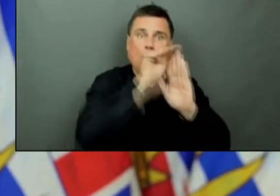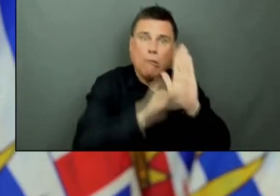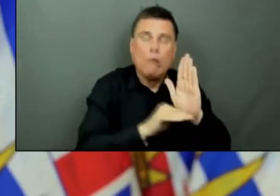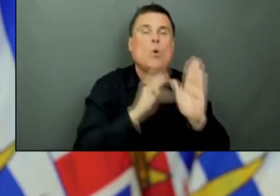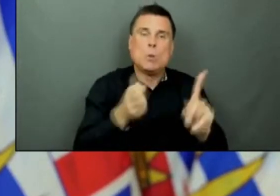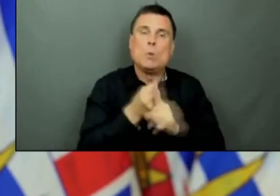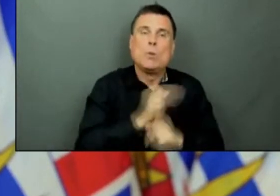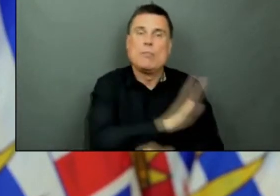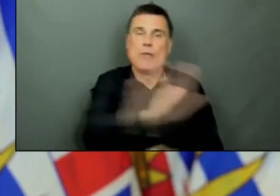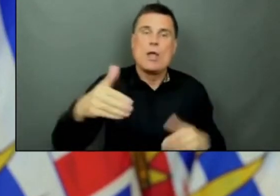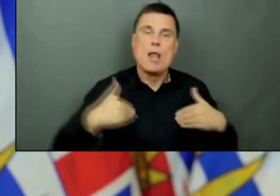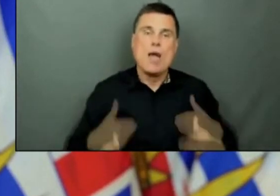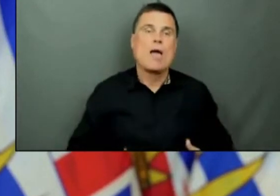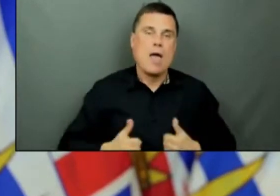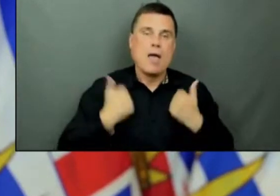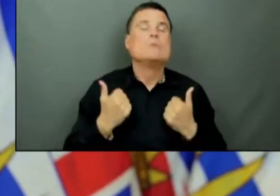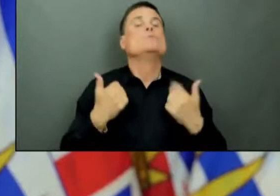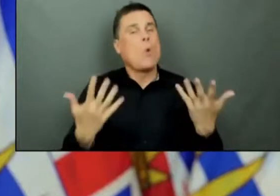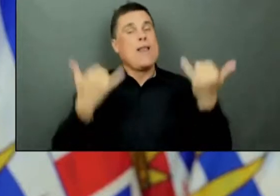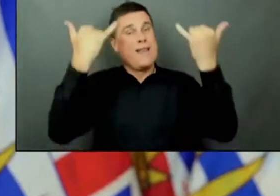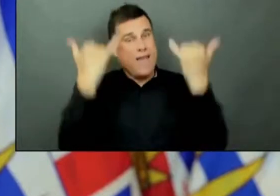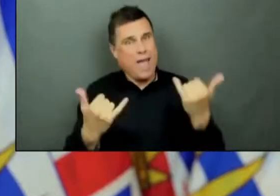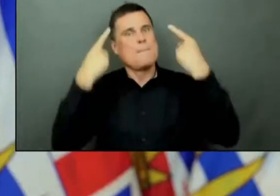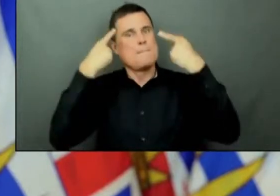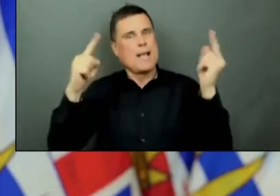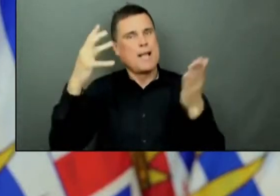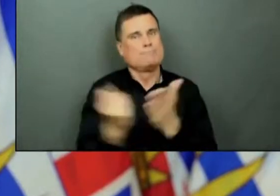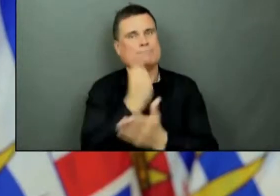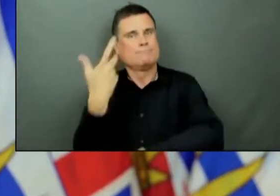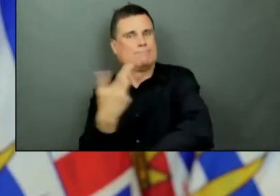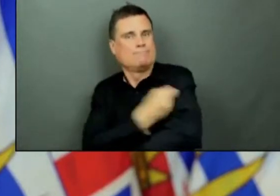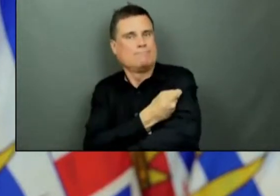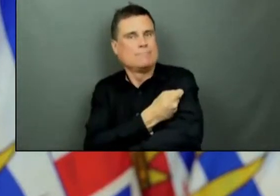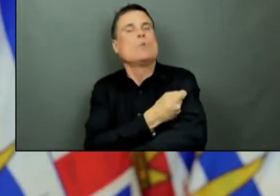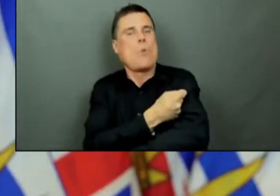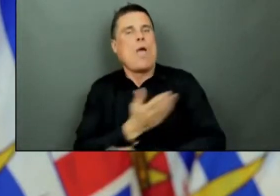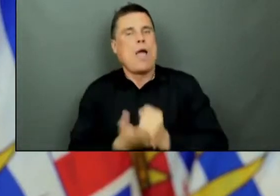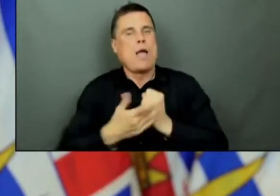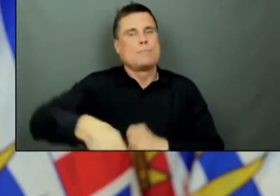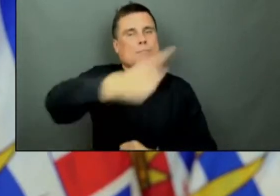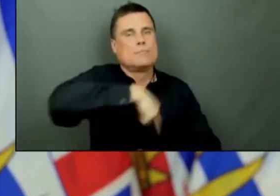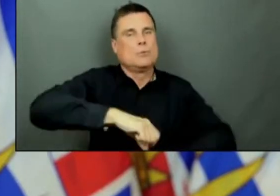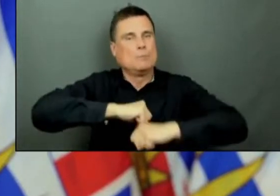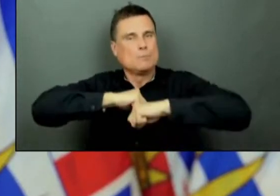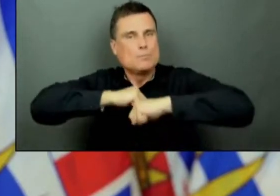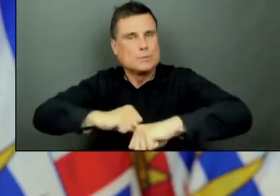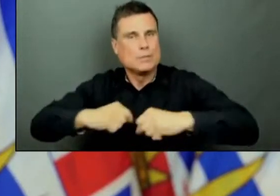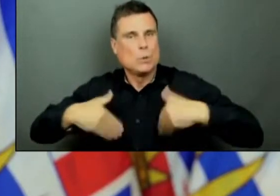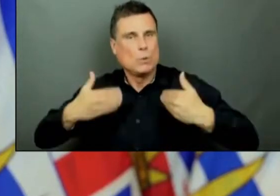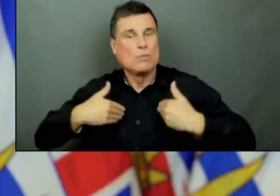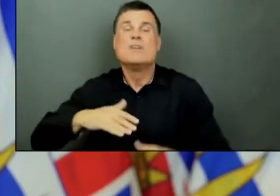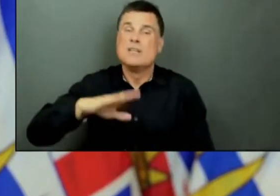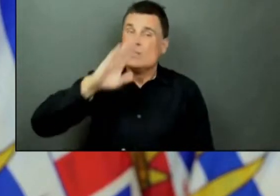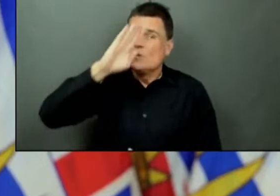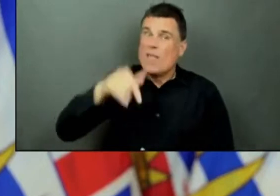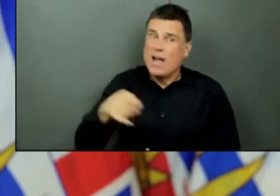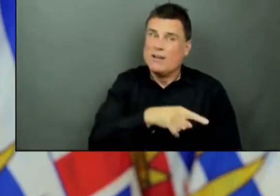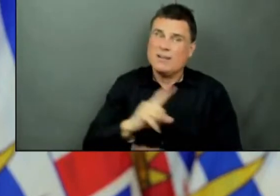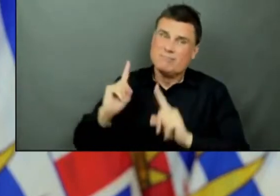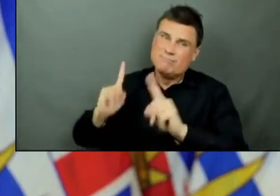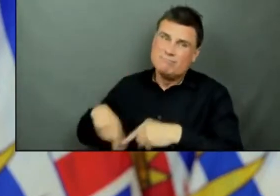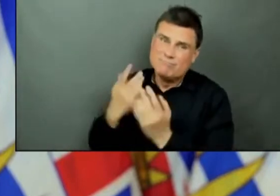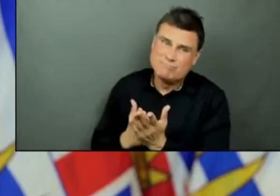vaccinated, to get protected, and to protect those around you. I know it has been tough, but there is a light ahead